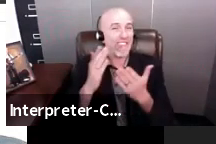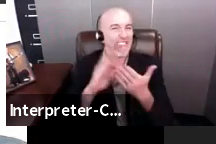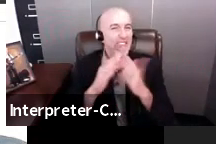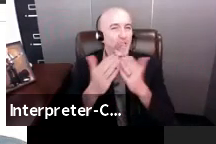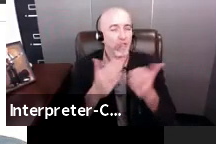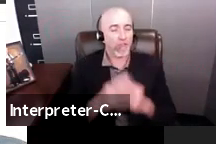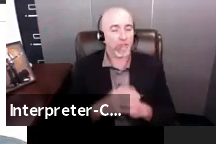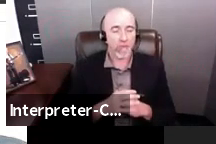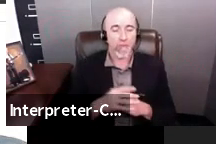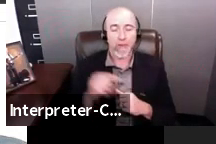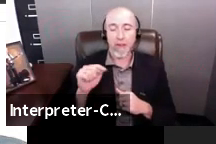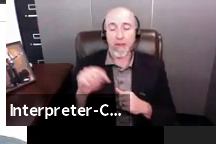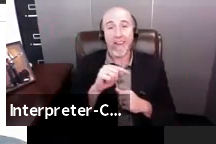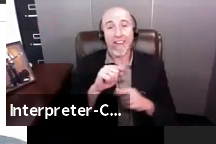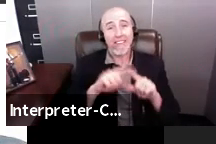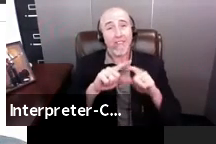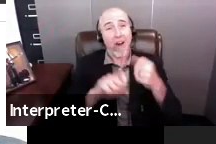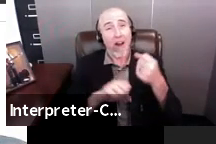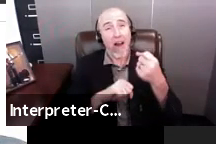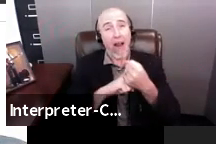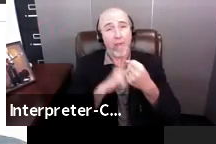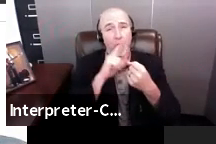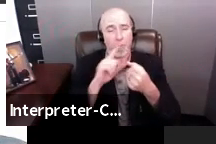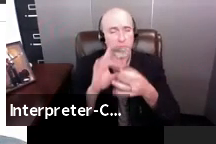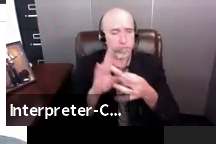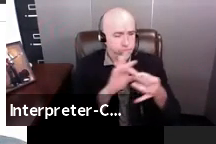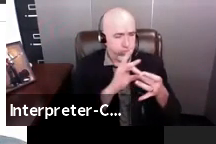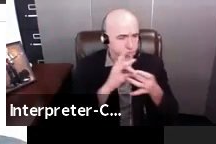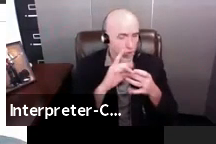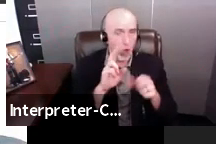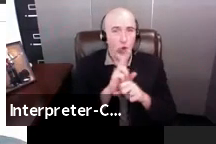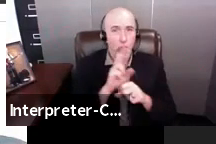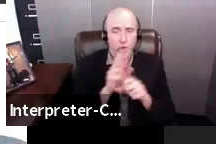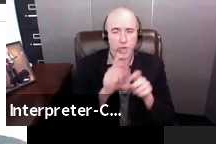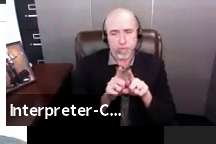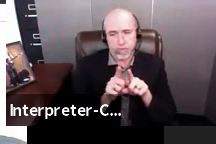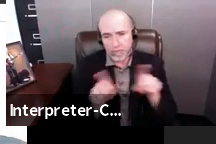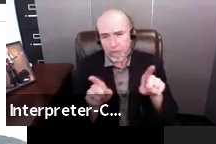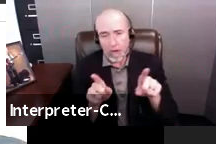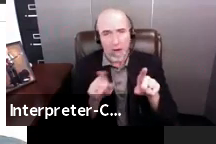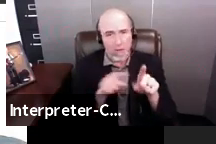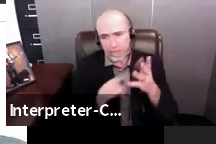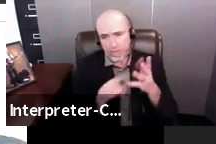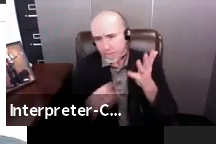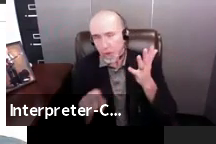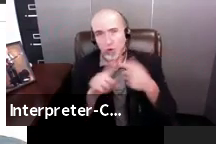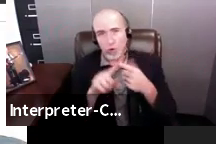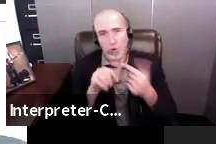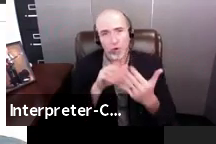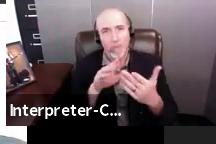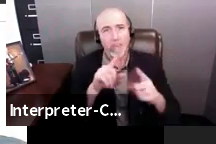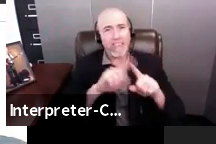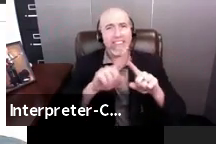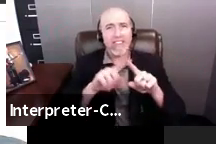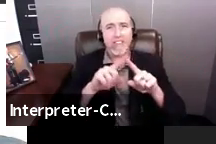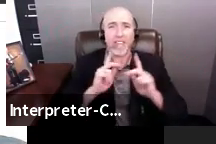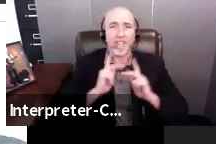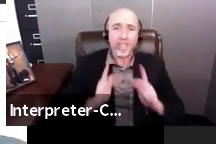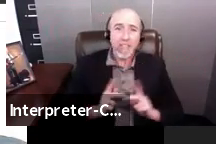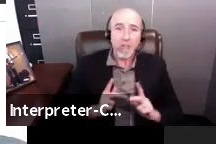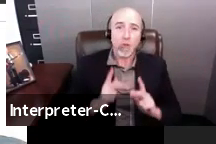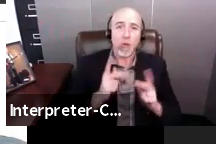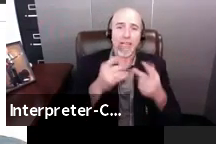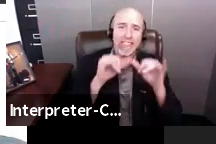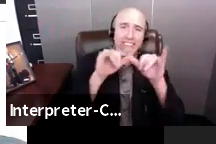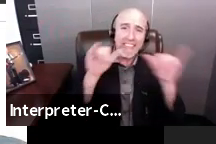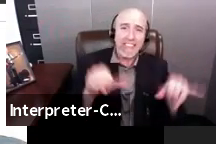Advocates in our community have worked in unison using a multi-pronged advocacy approach in order to address various physical, systemic